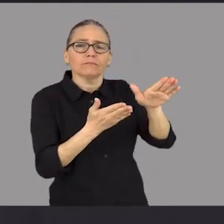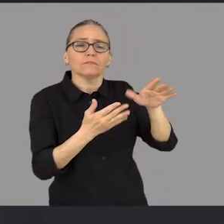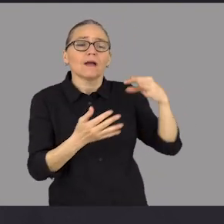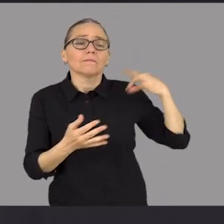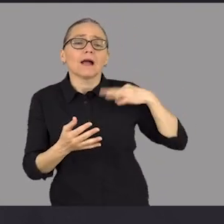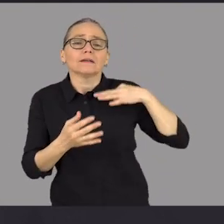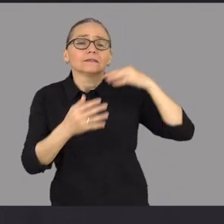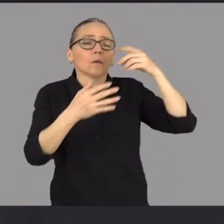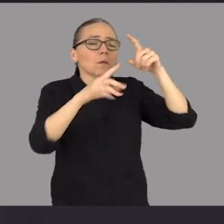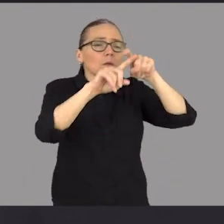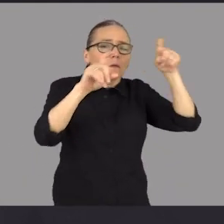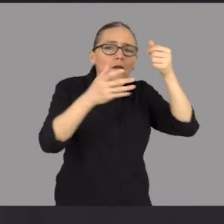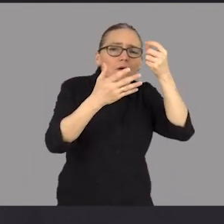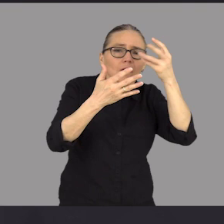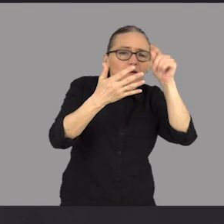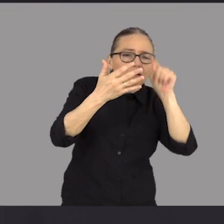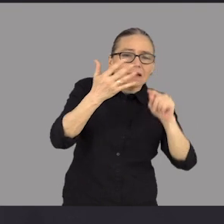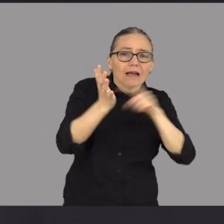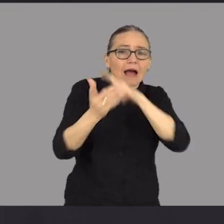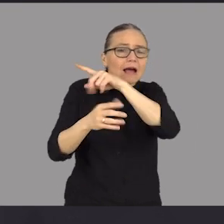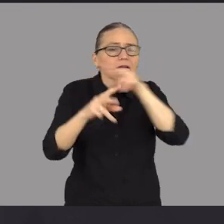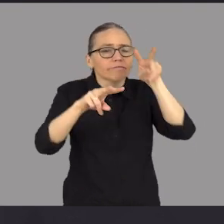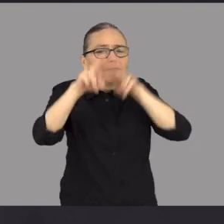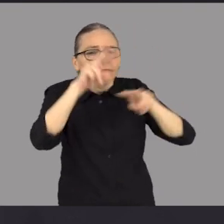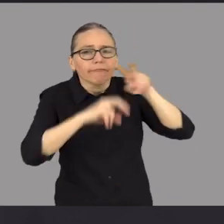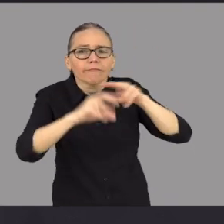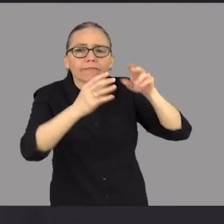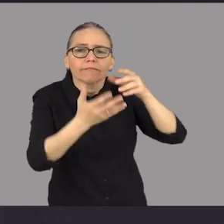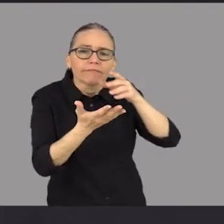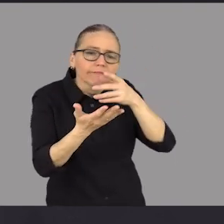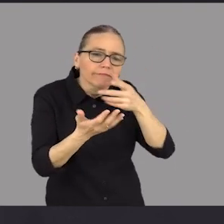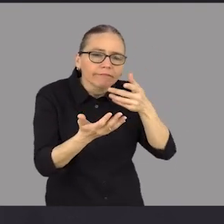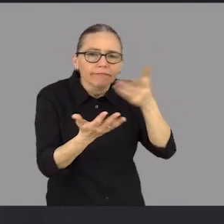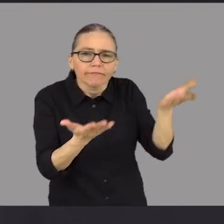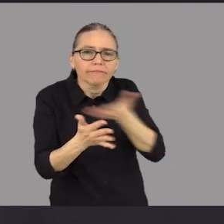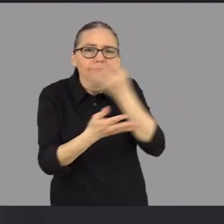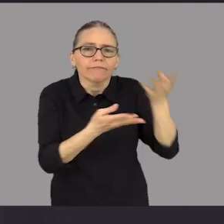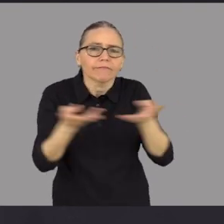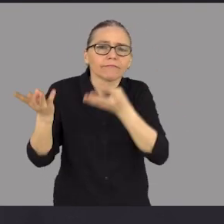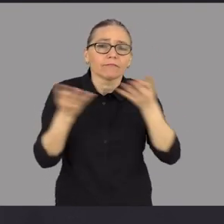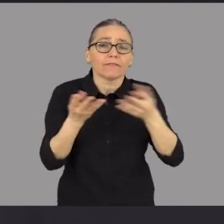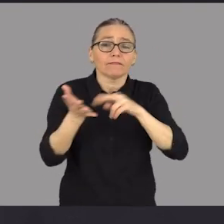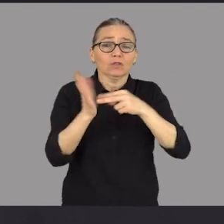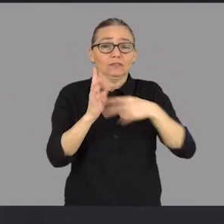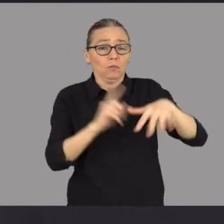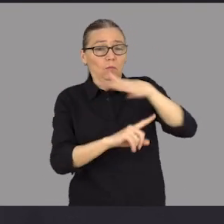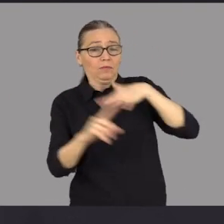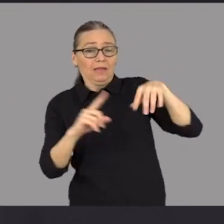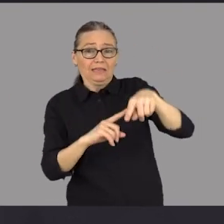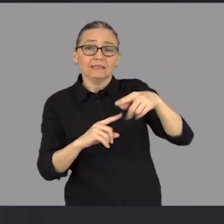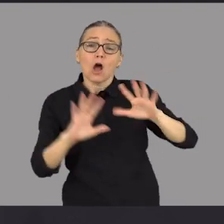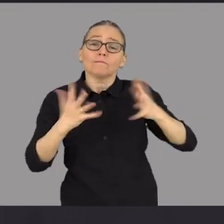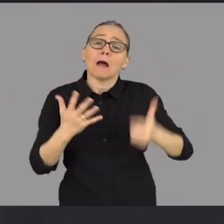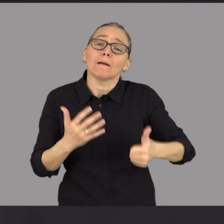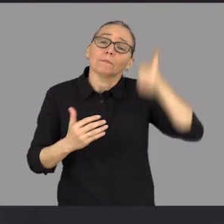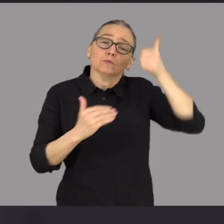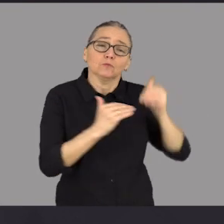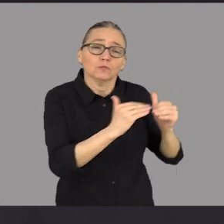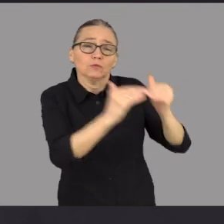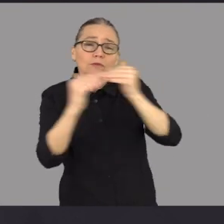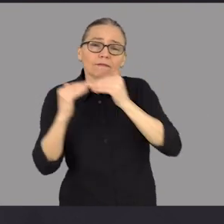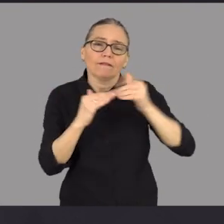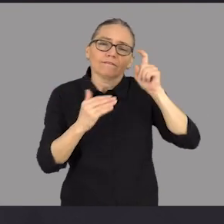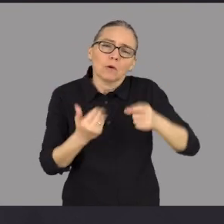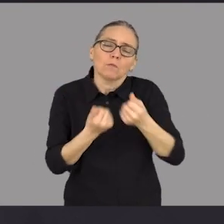Additionally, different algorithms may exclude certain applications from even being considered. In this